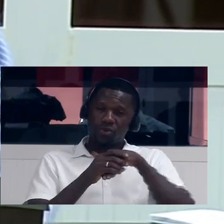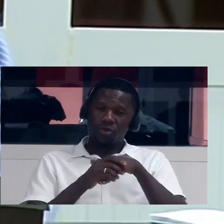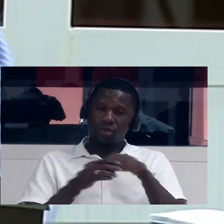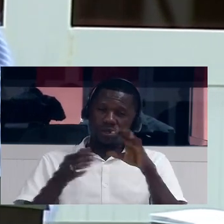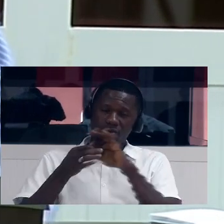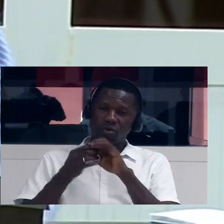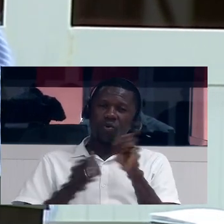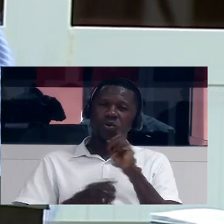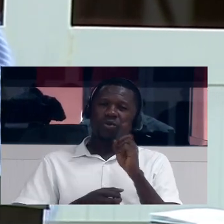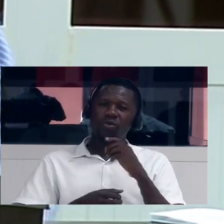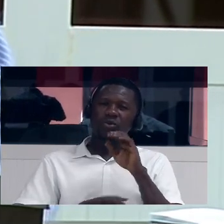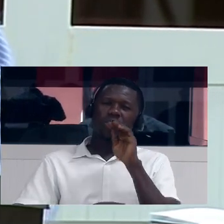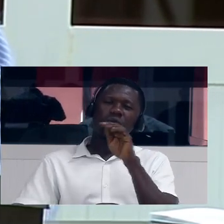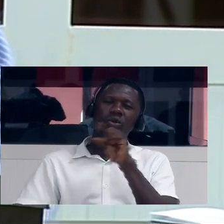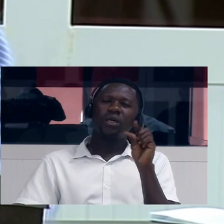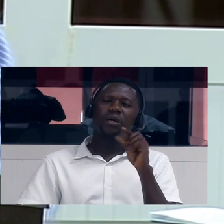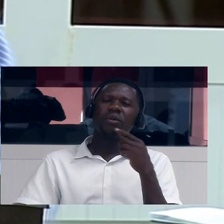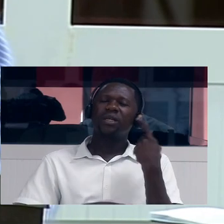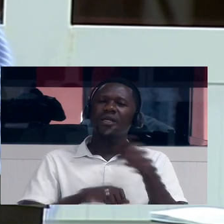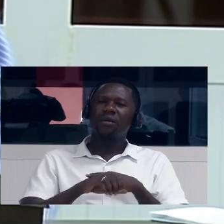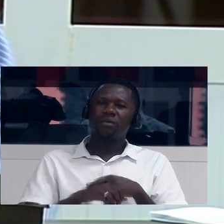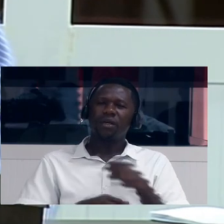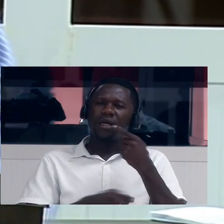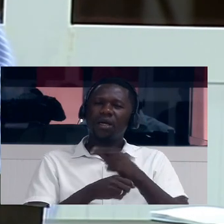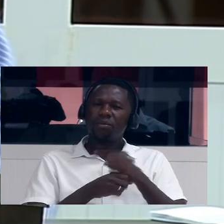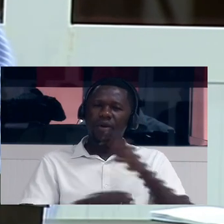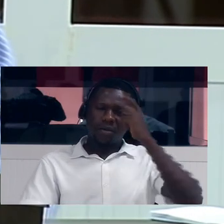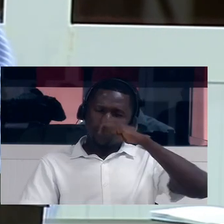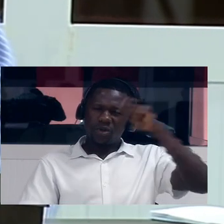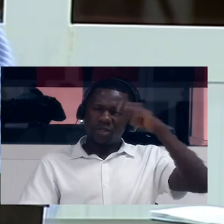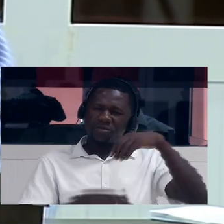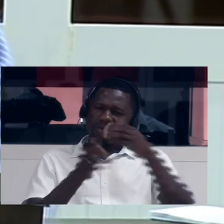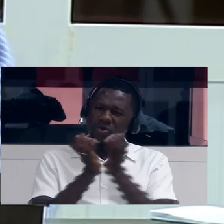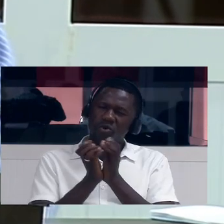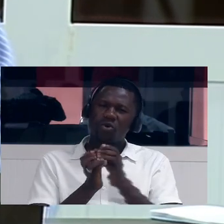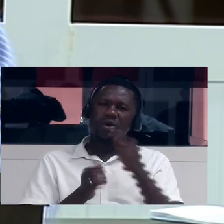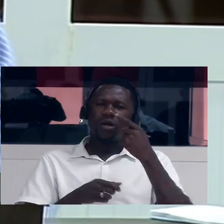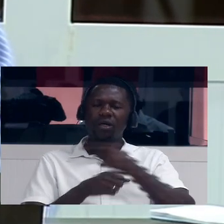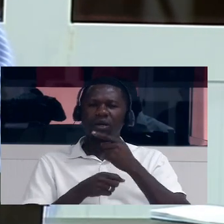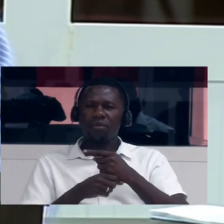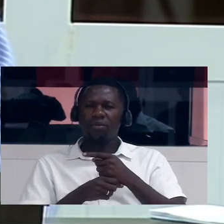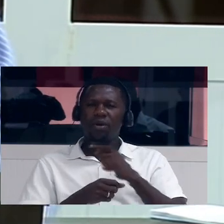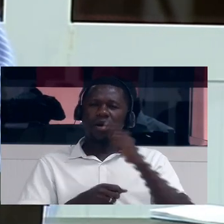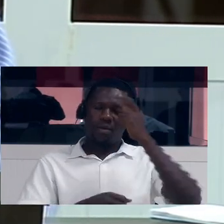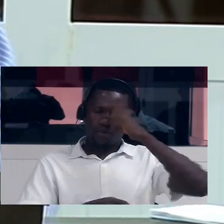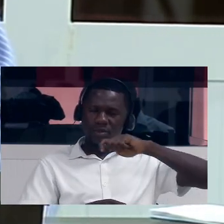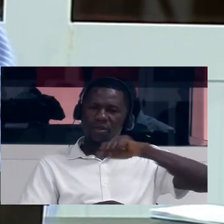time? Was it Gambia Police Force or Gambia Police and Fire Service? What was it called?